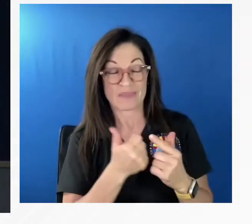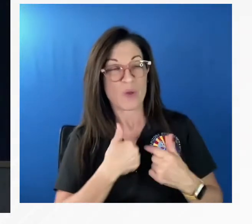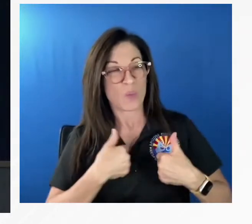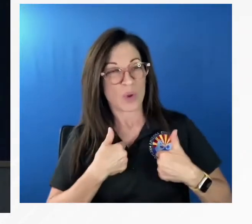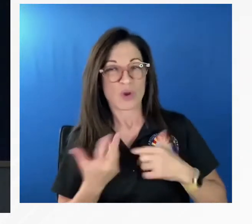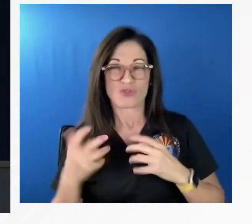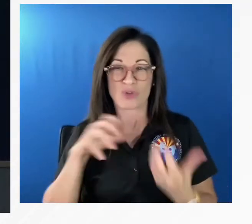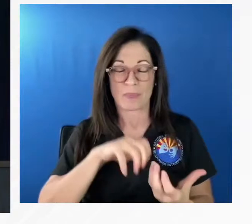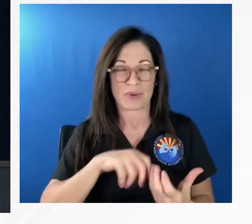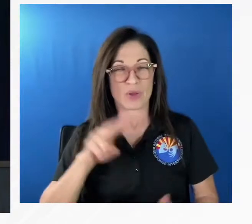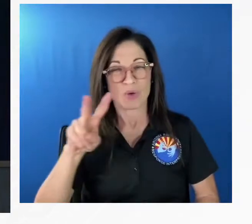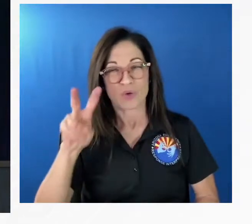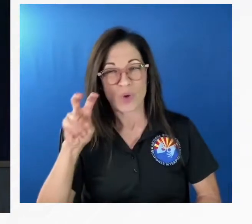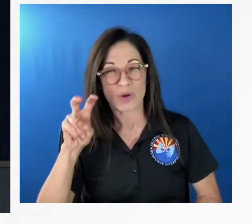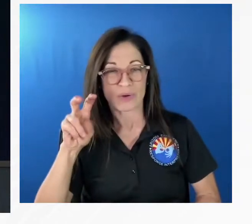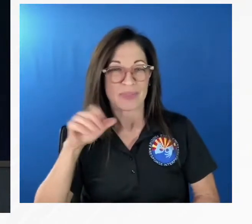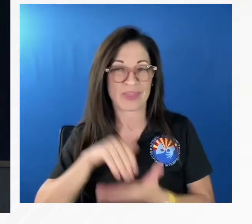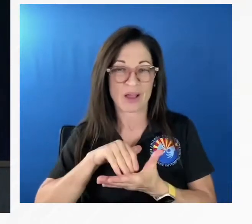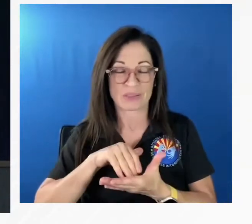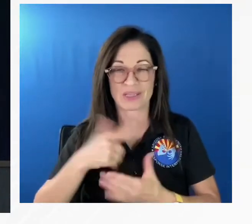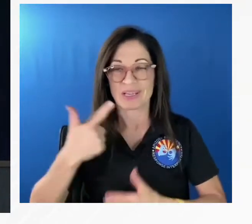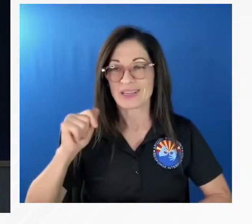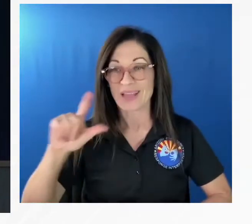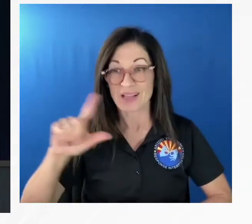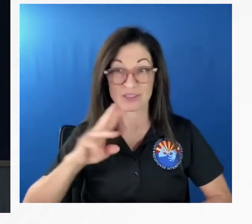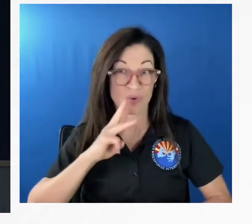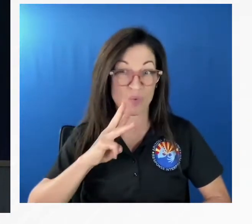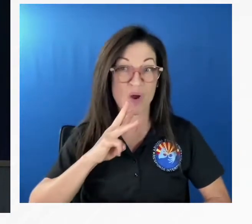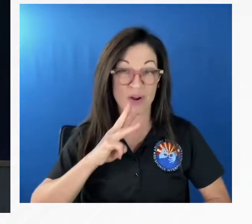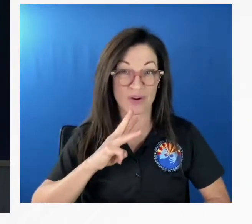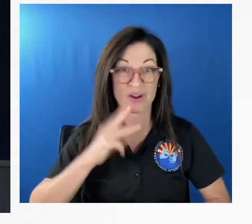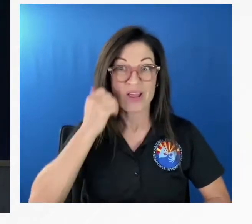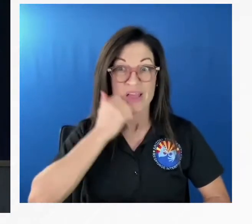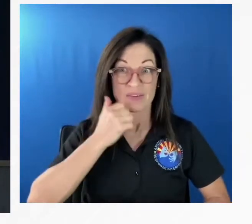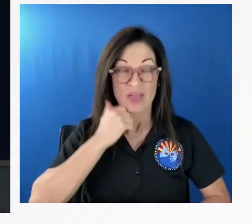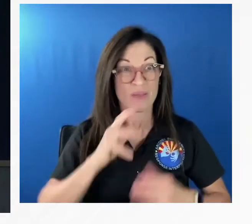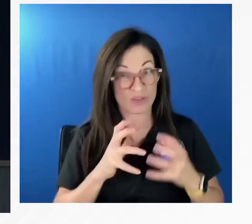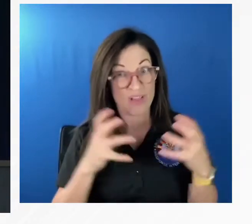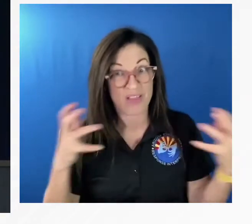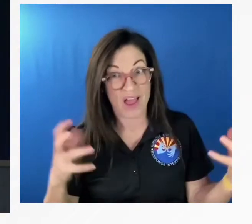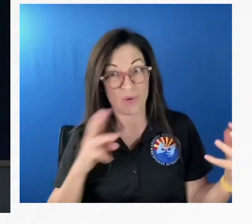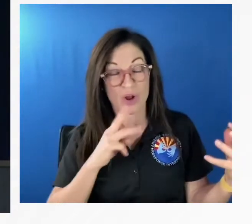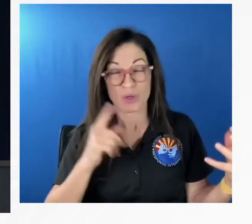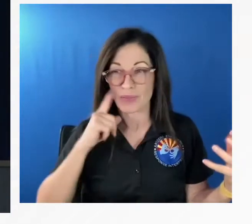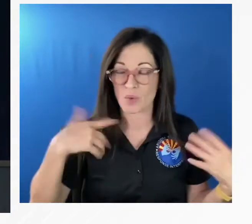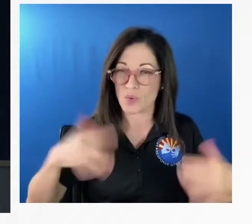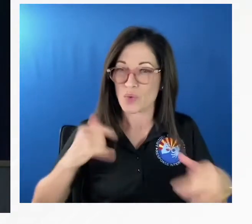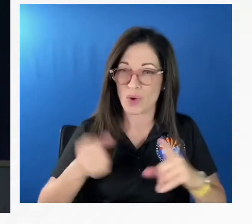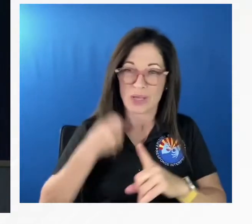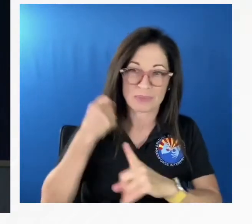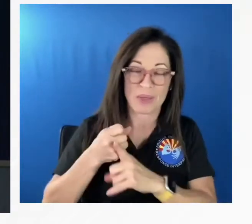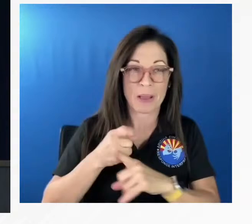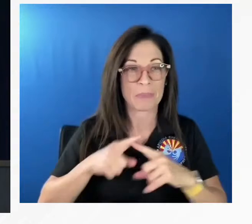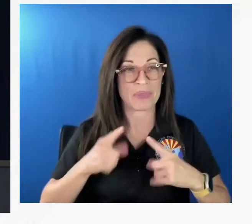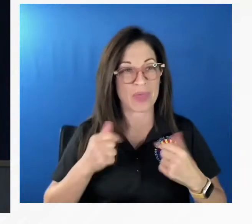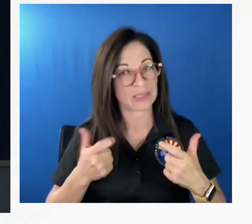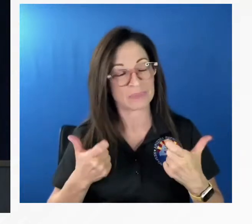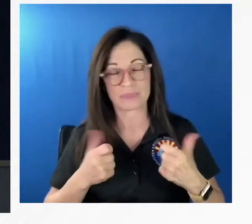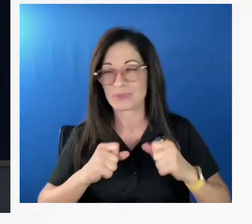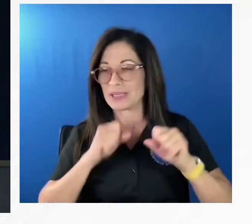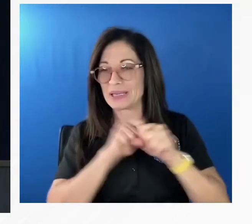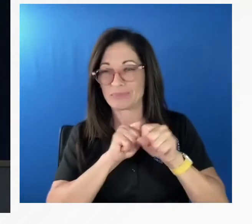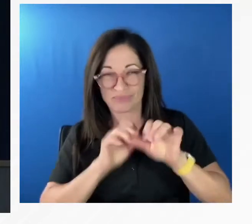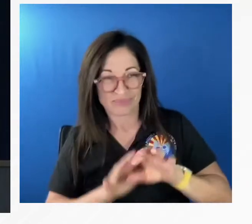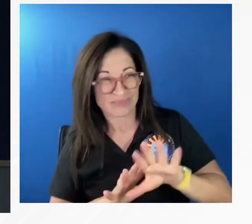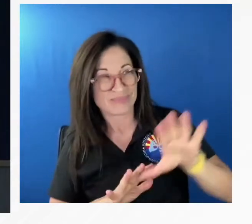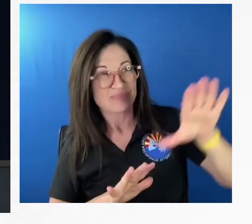gallons of water on the fire per day, which is big water. You'd think it would be big impact, but it's a stubborn slope, stubborn fuel with that